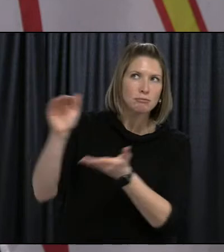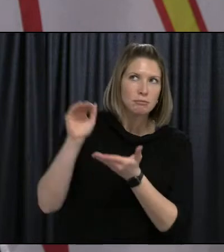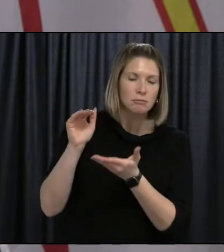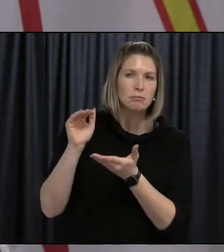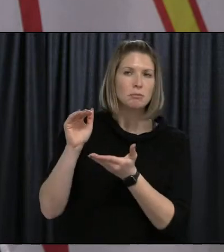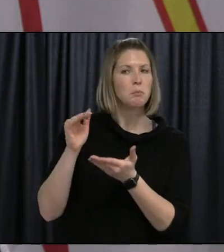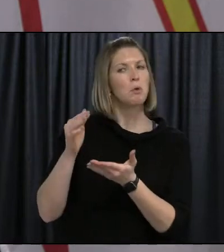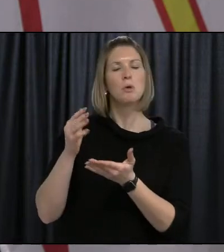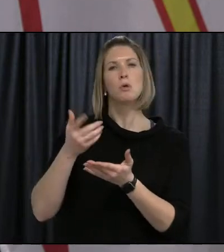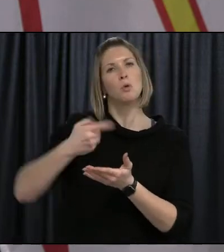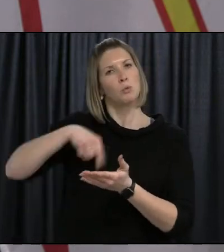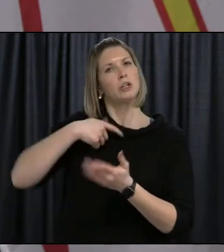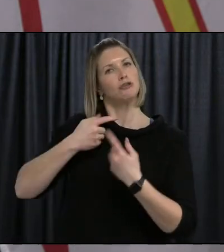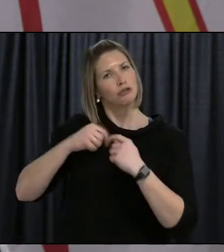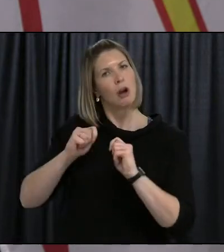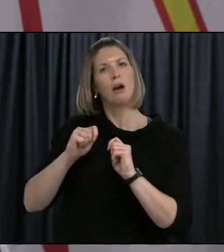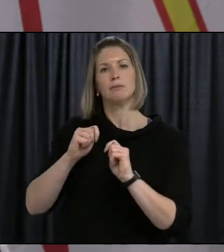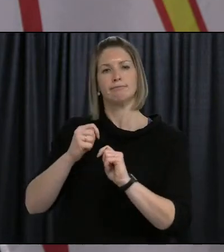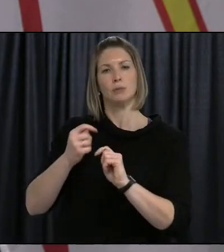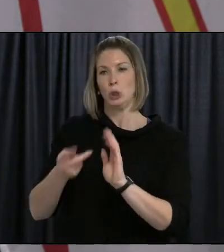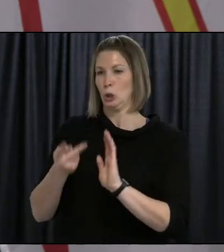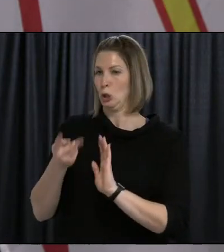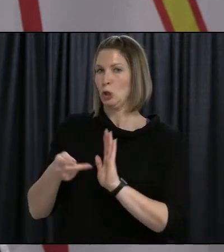stick as close as we can to that two-dose schedule.